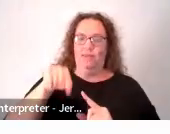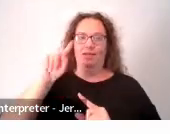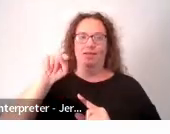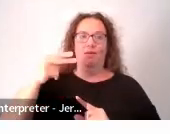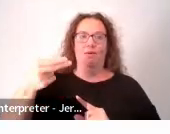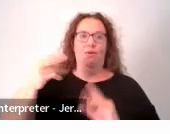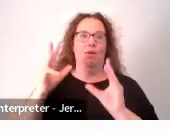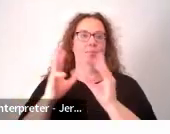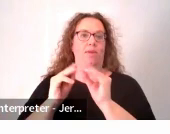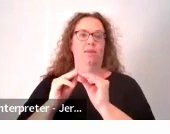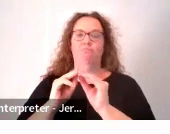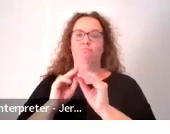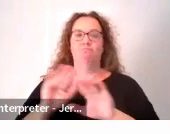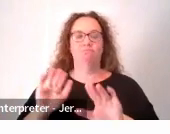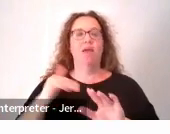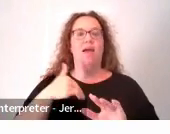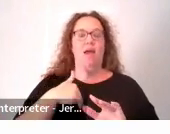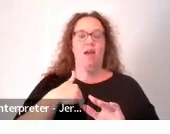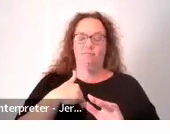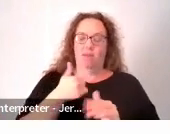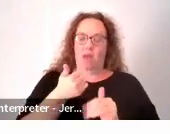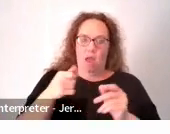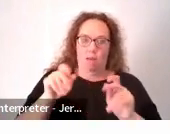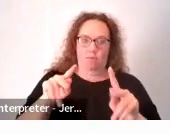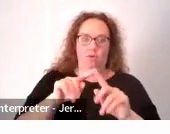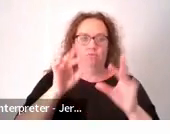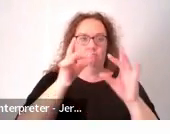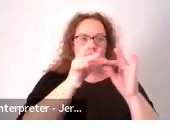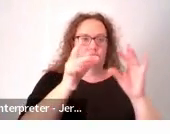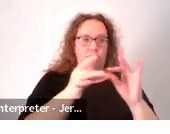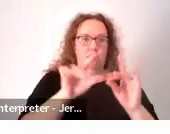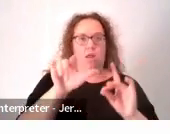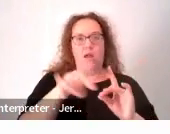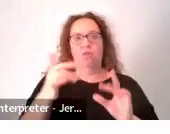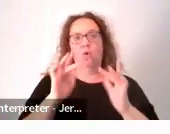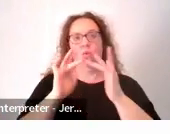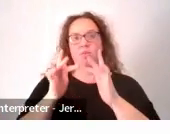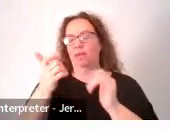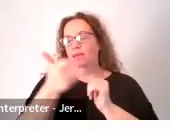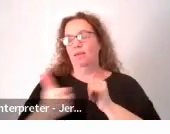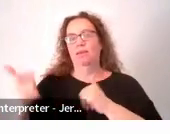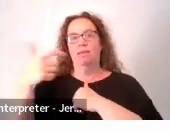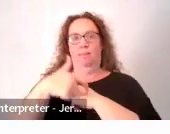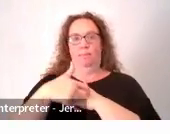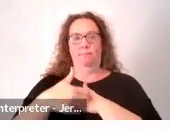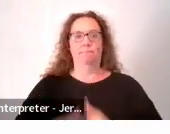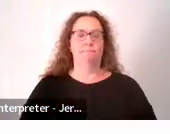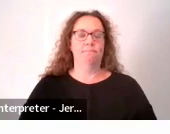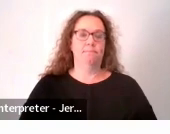want to hear any and everything y'all have to say, and you can do that through the website at any time.